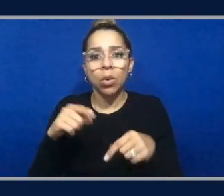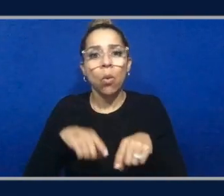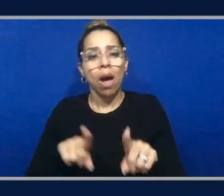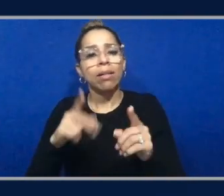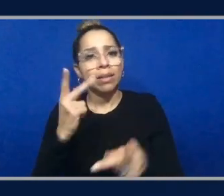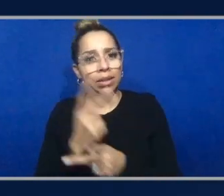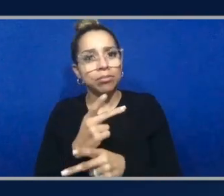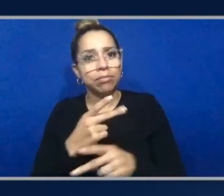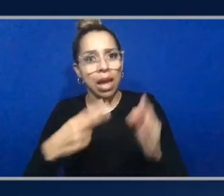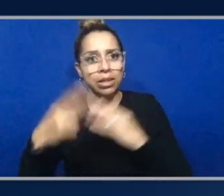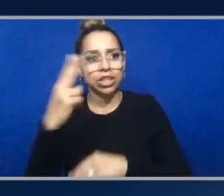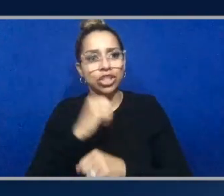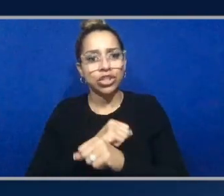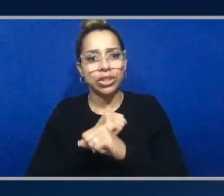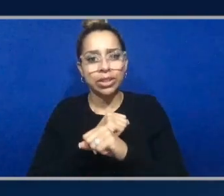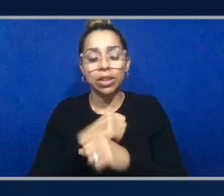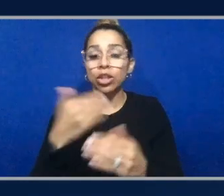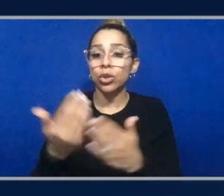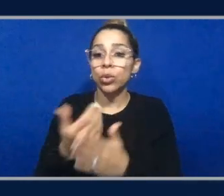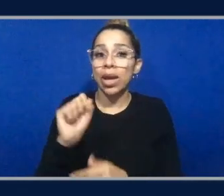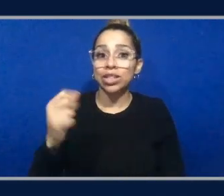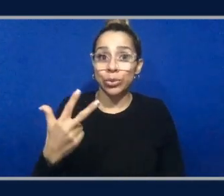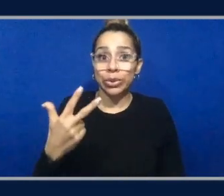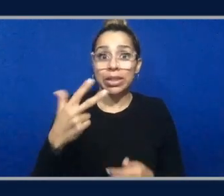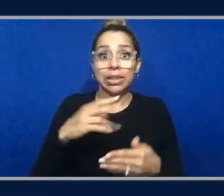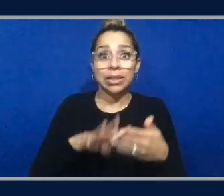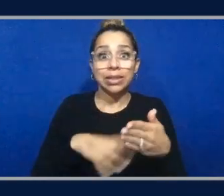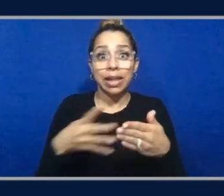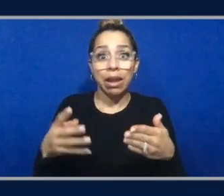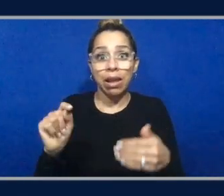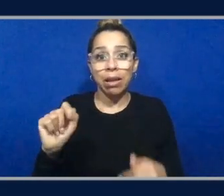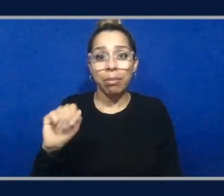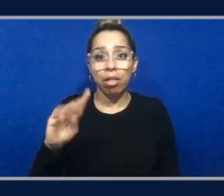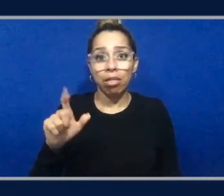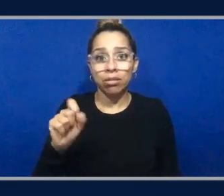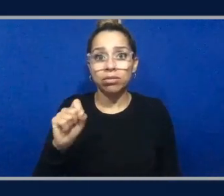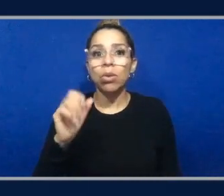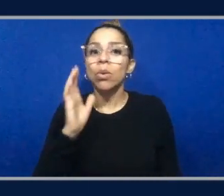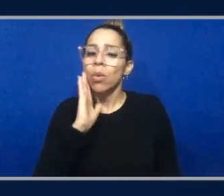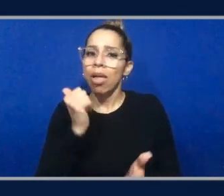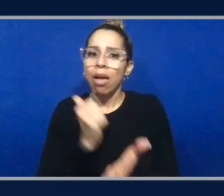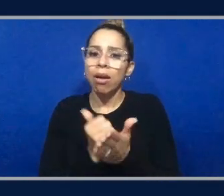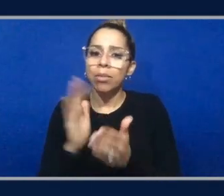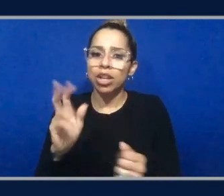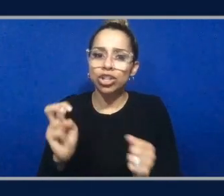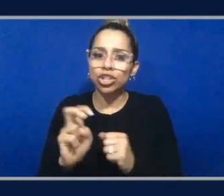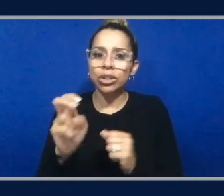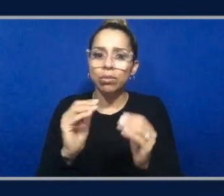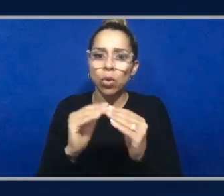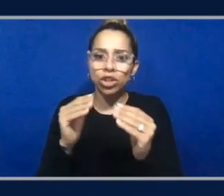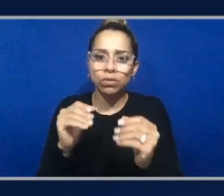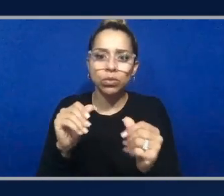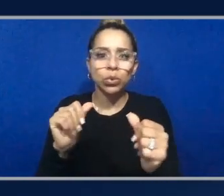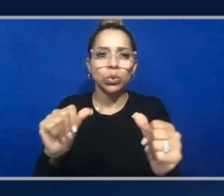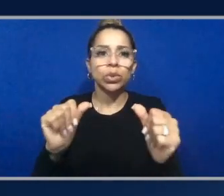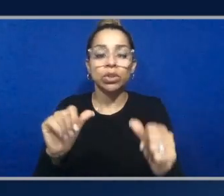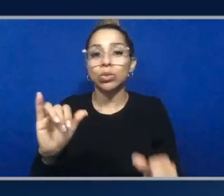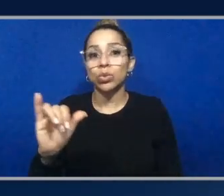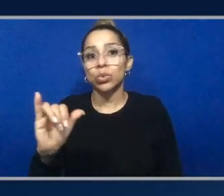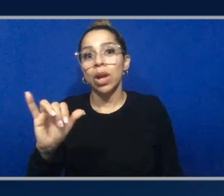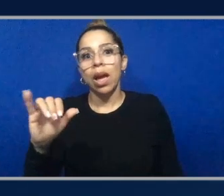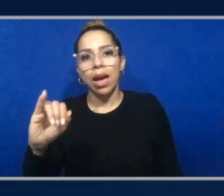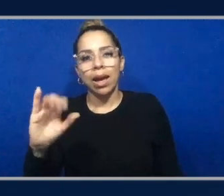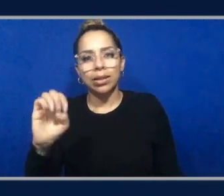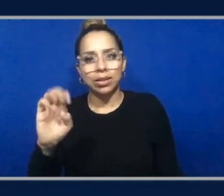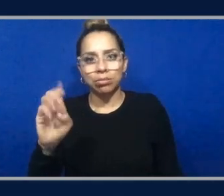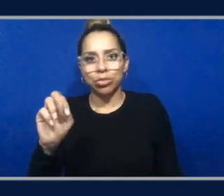The new S3 tables make that journey to build and store their Iceberg tables at scale a bit easier. That